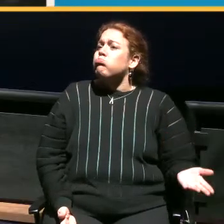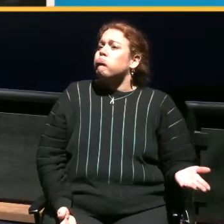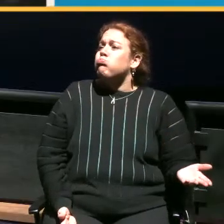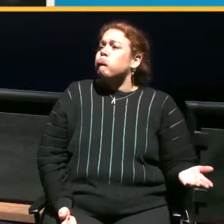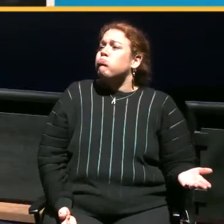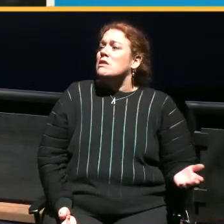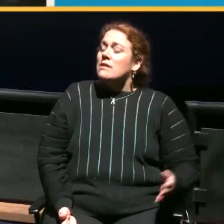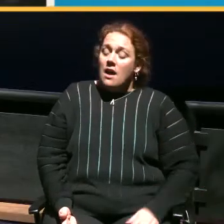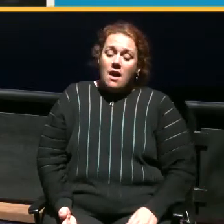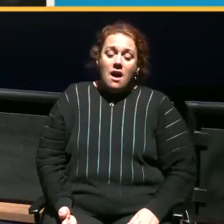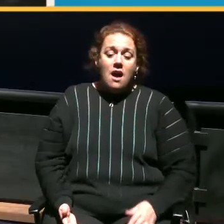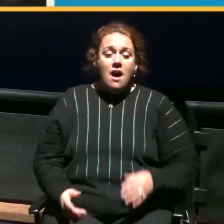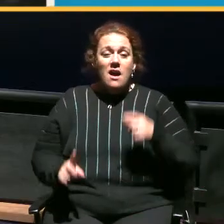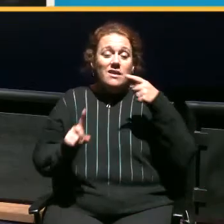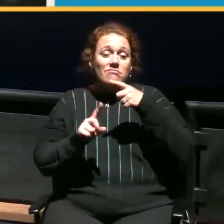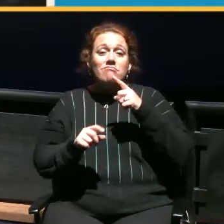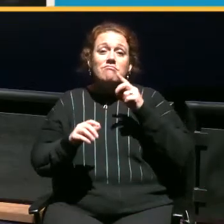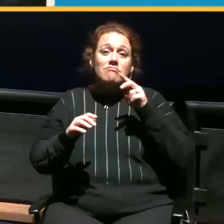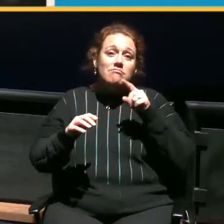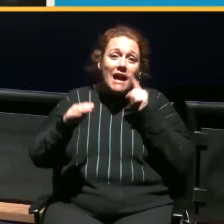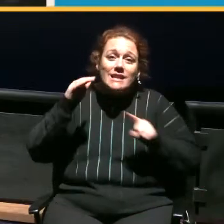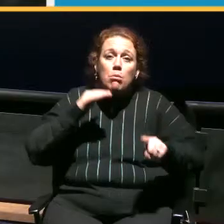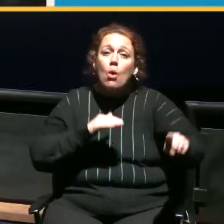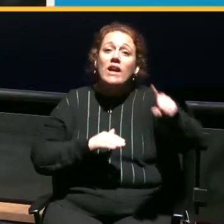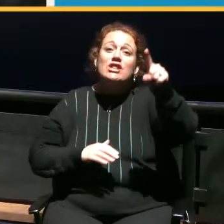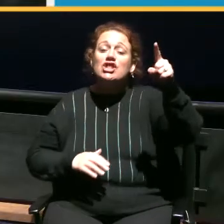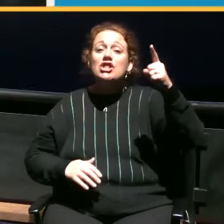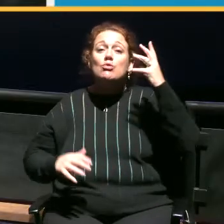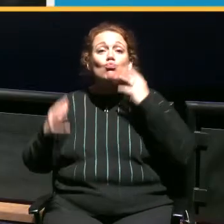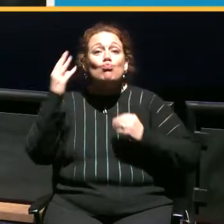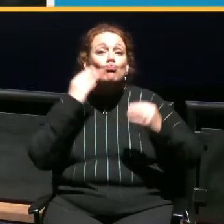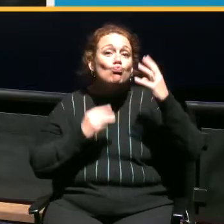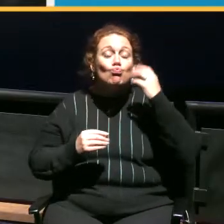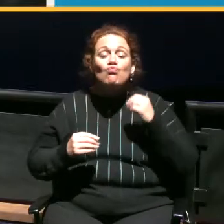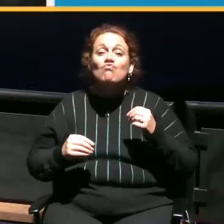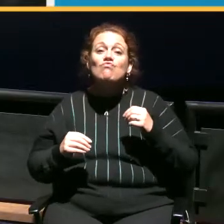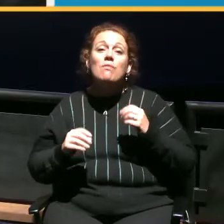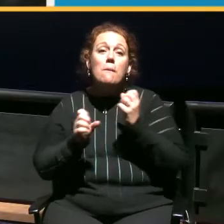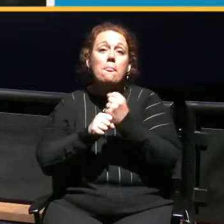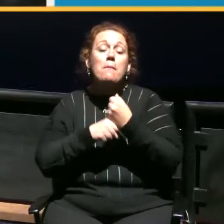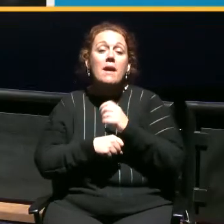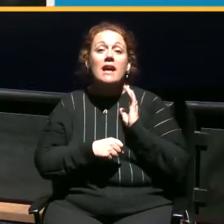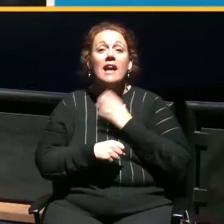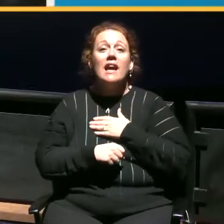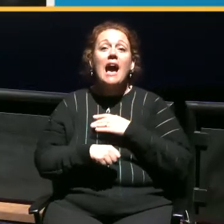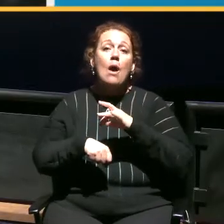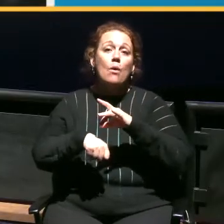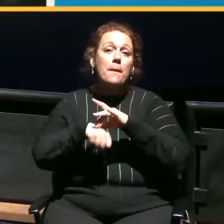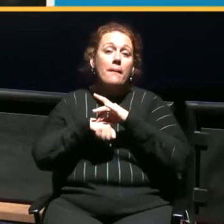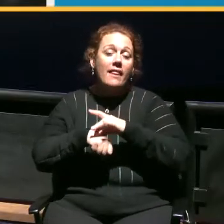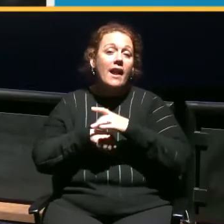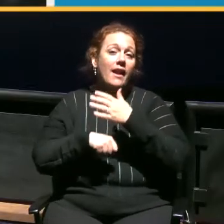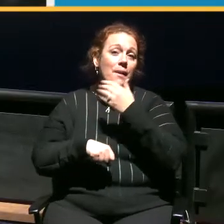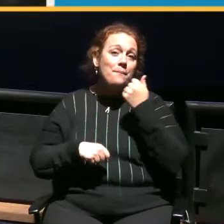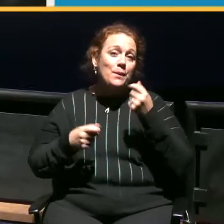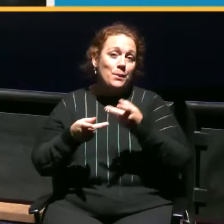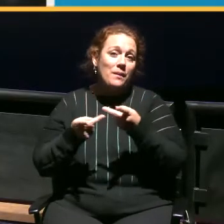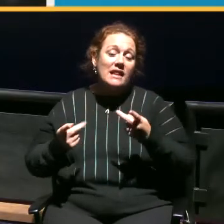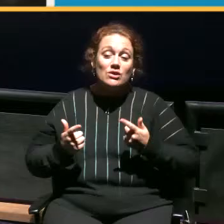It's about exploration. It's about making our planet a better place to live,